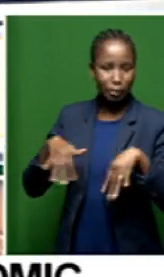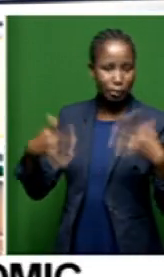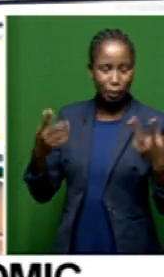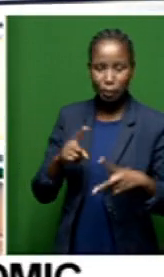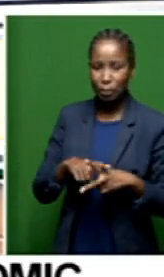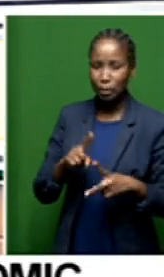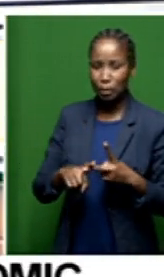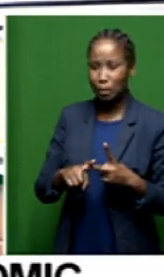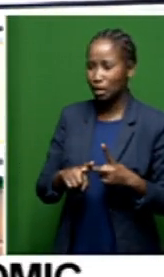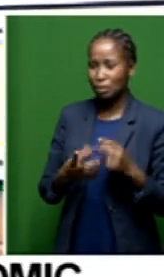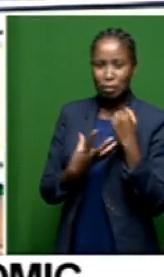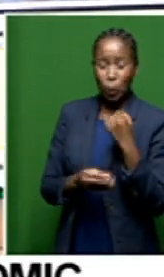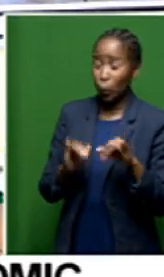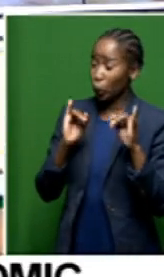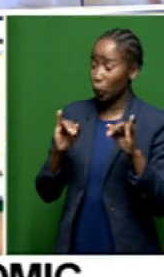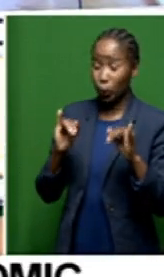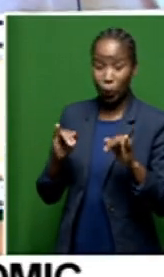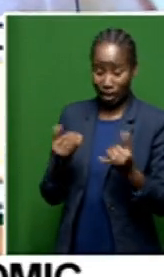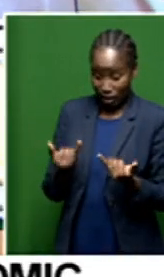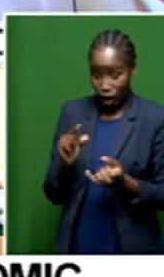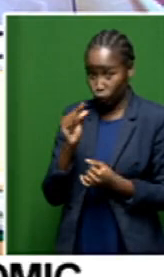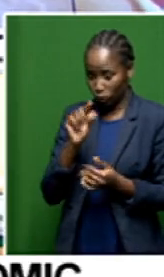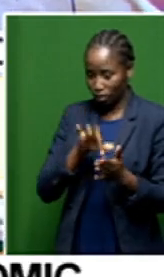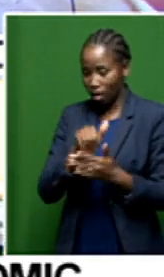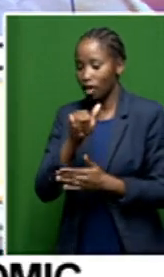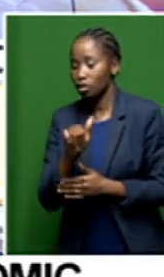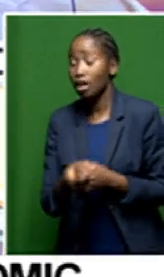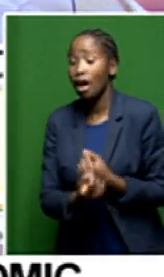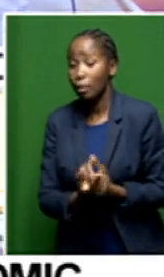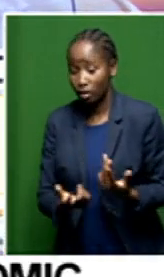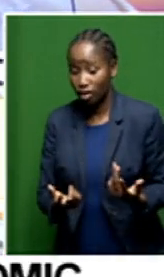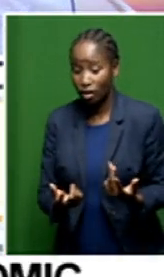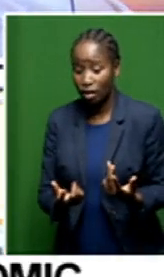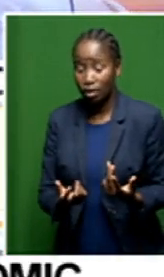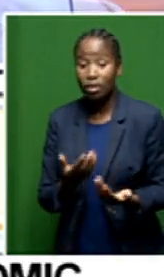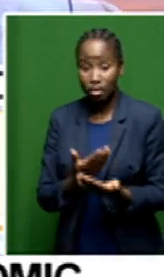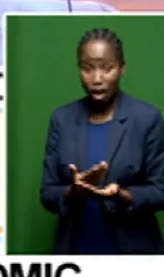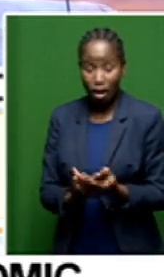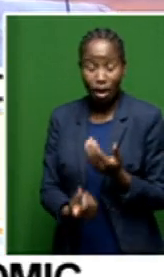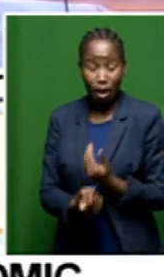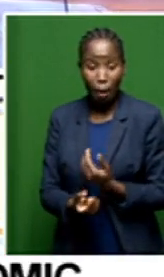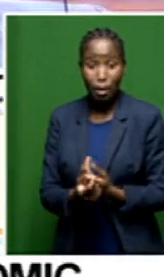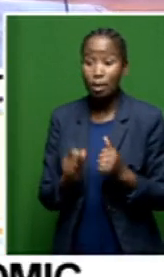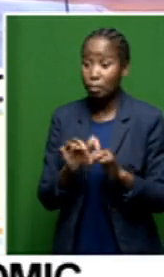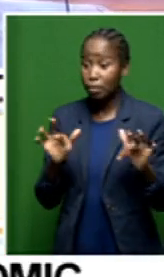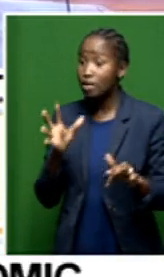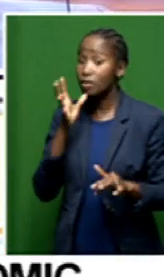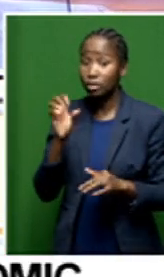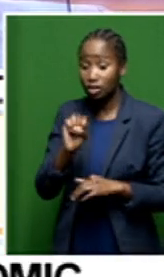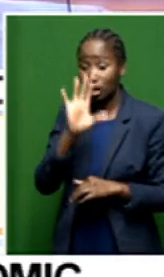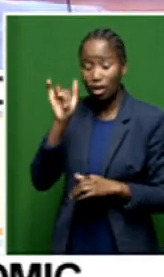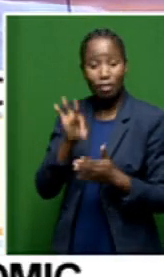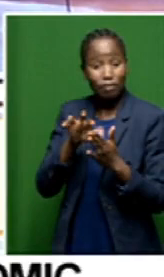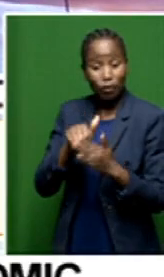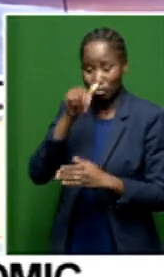unemployed rate. We're moving into elections right now, and it might be the very first time that a lot of South Africans are voting in these